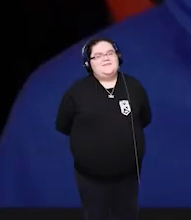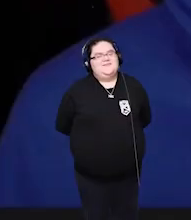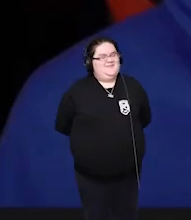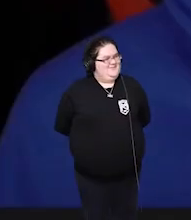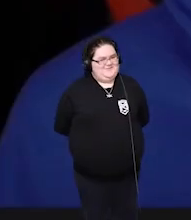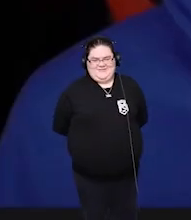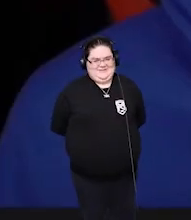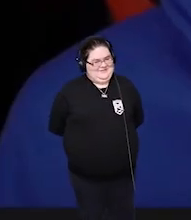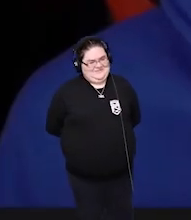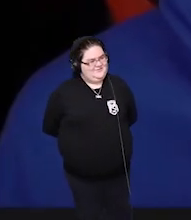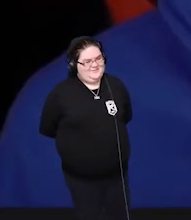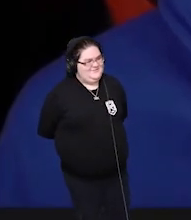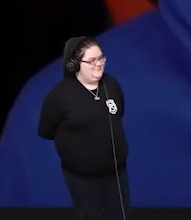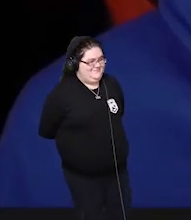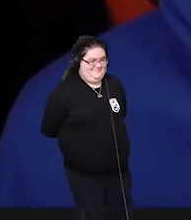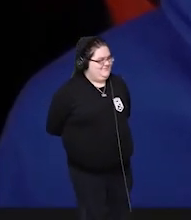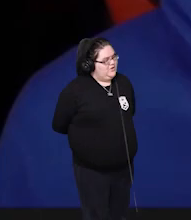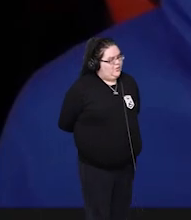pumping rambling.